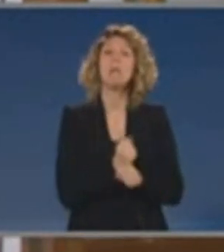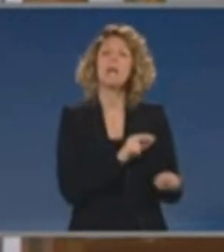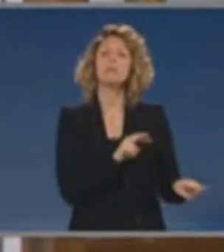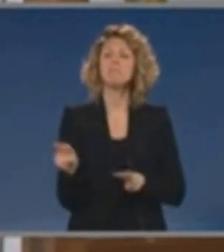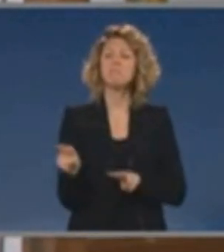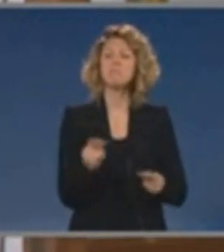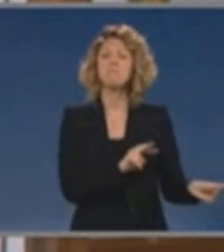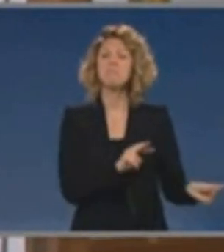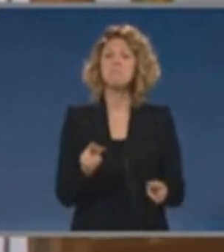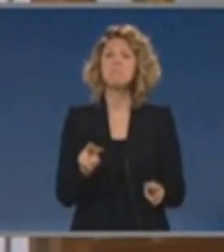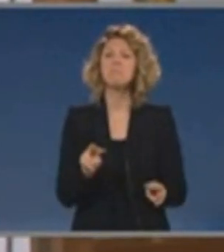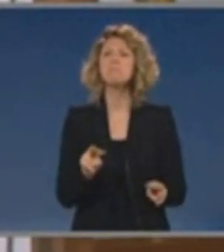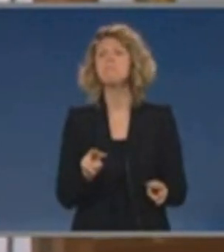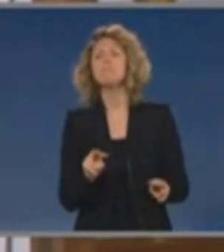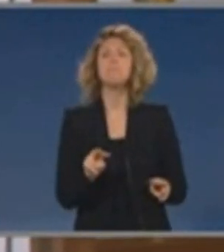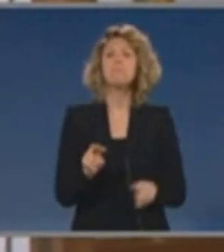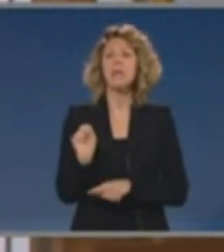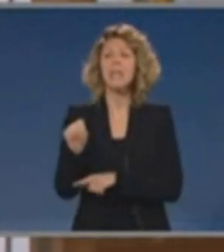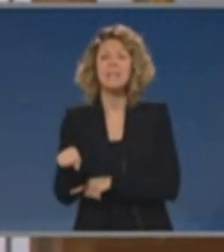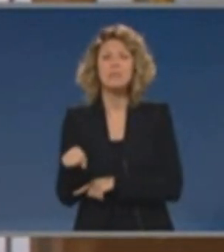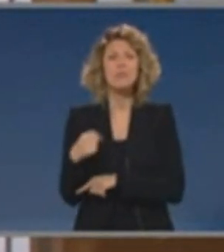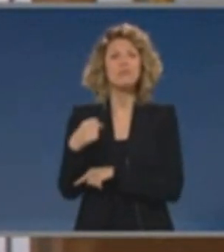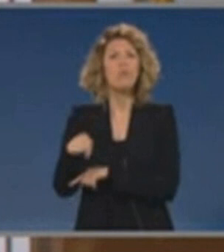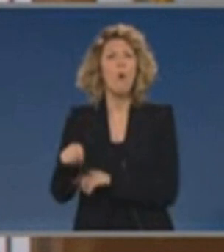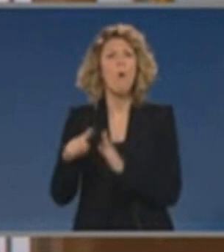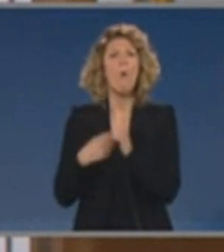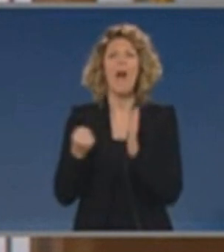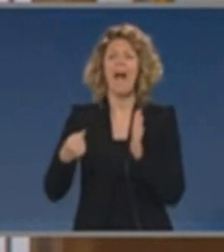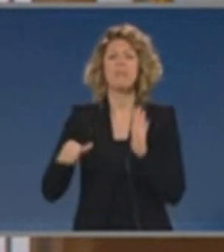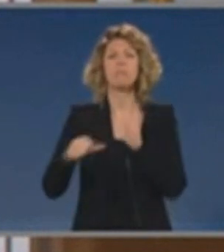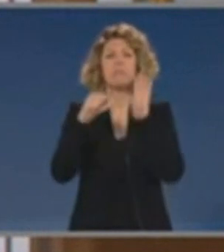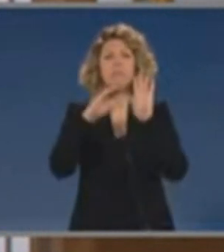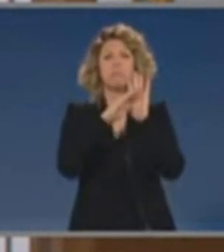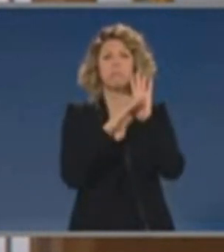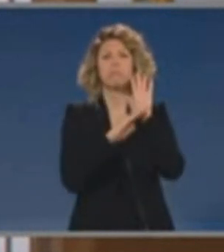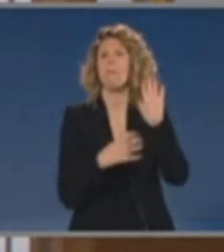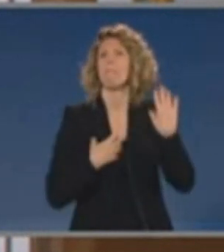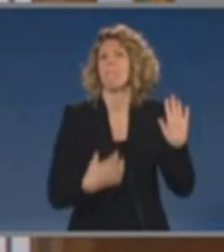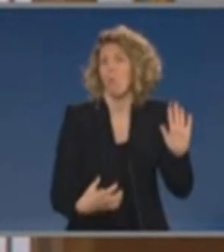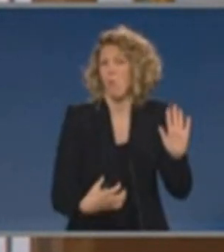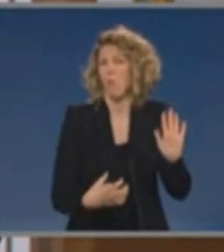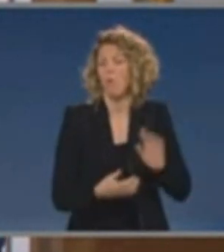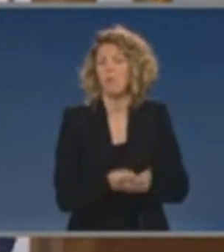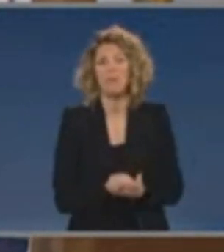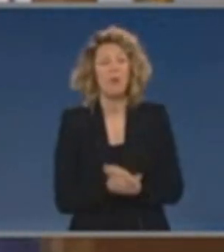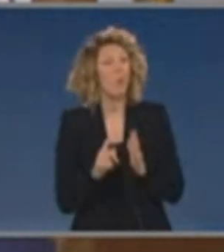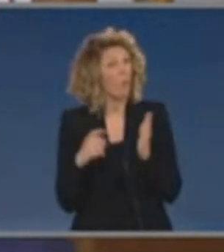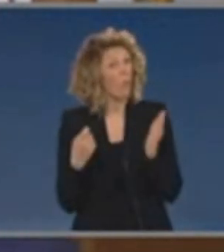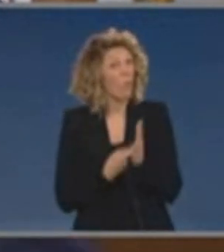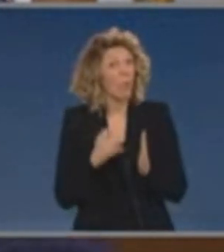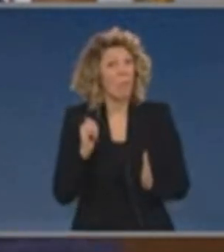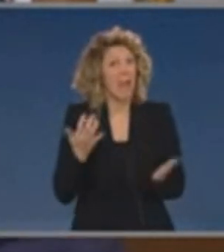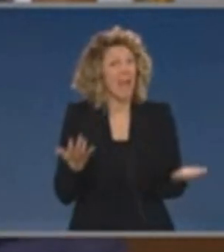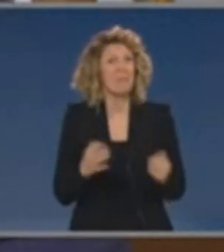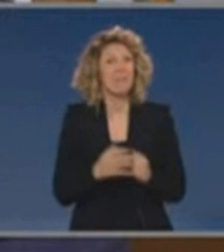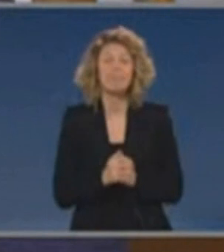power to vary or to impose conditions or as a last resort